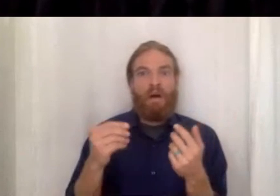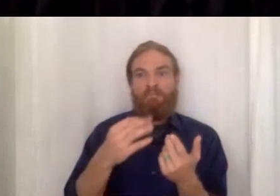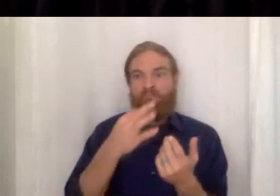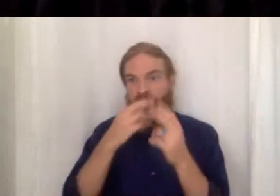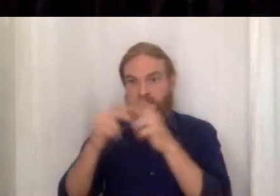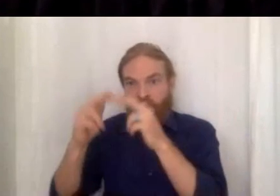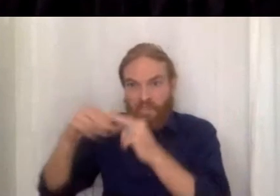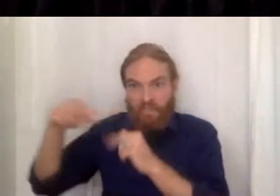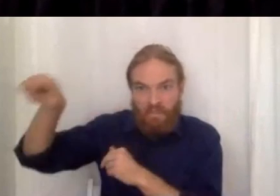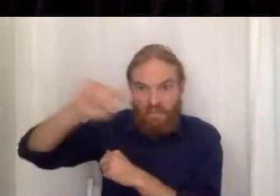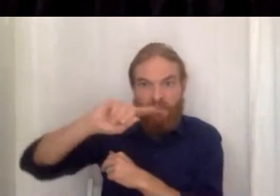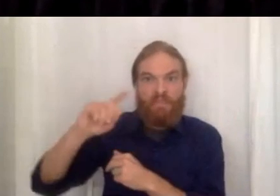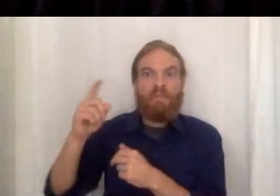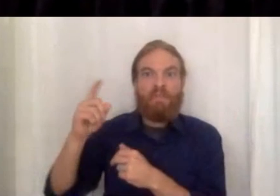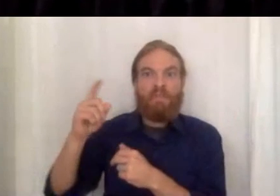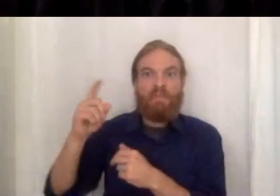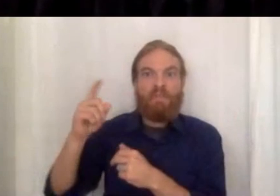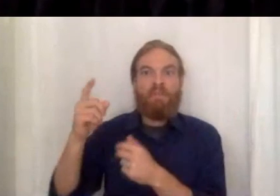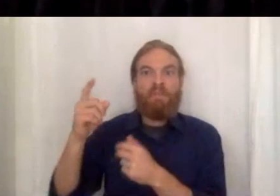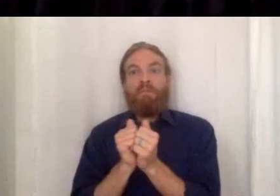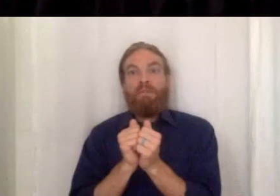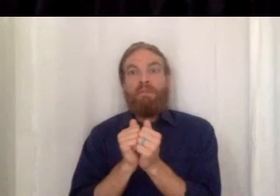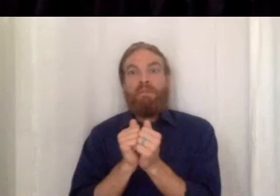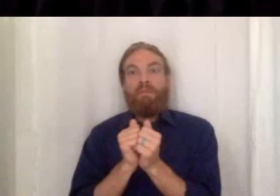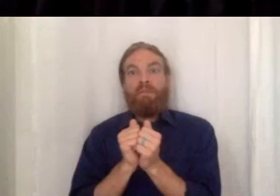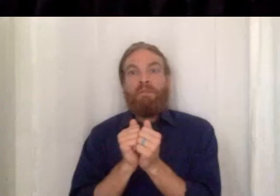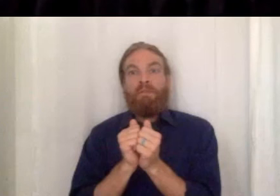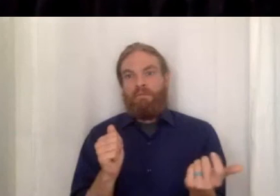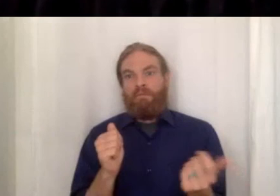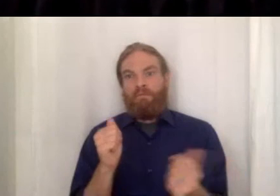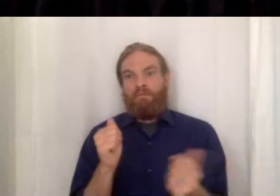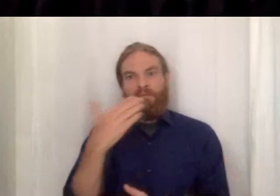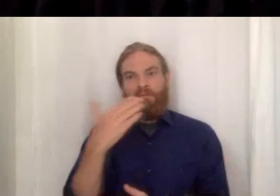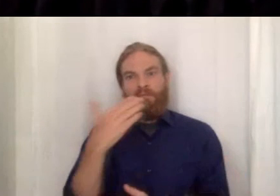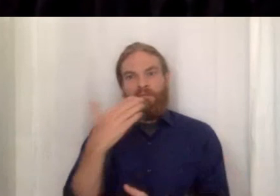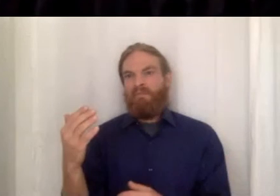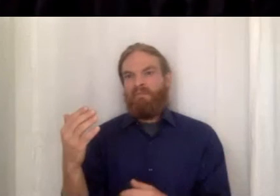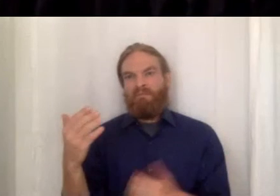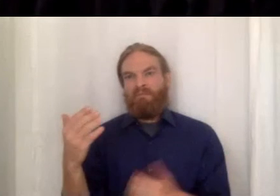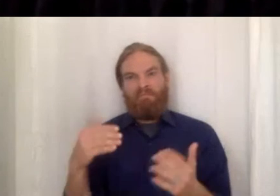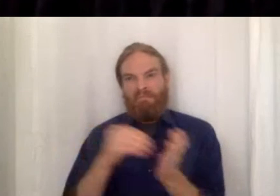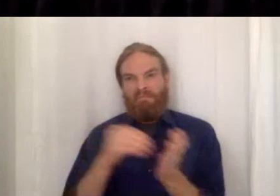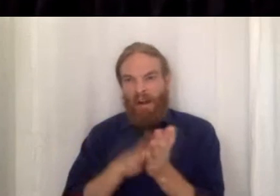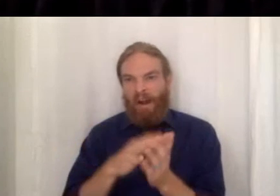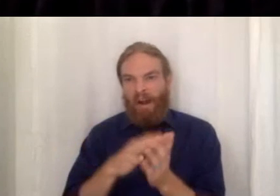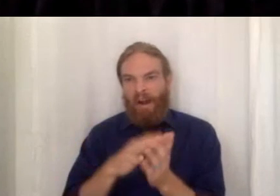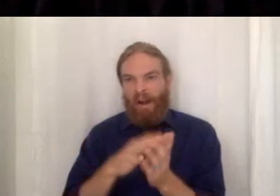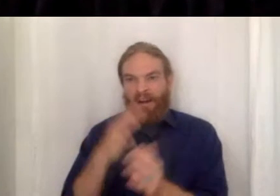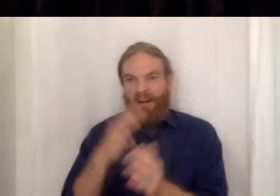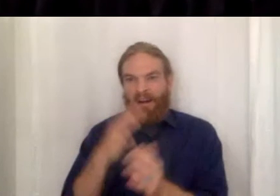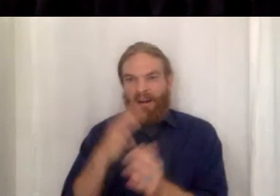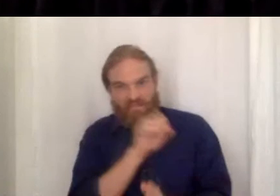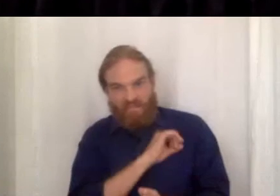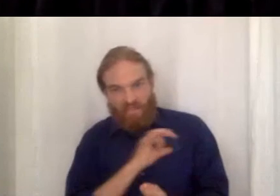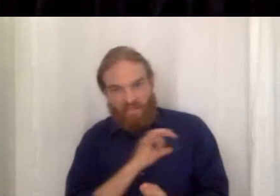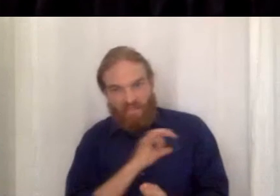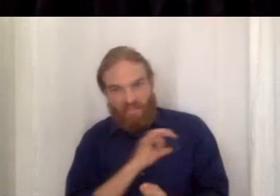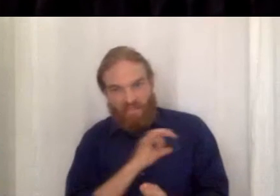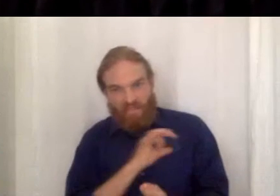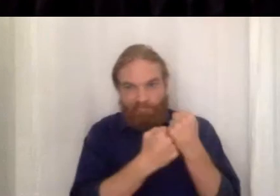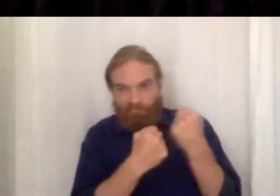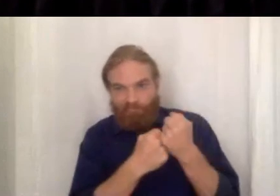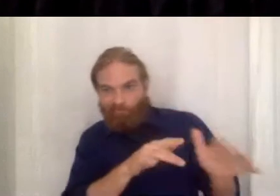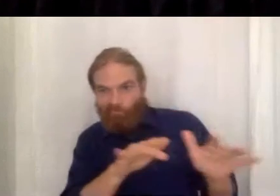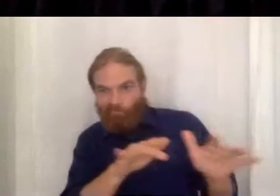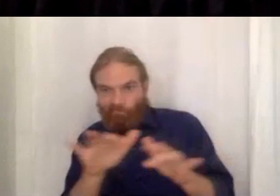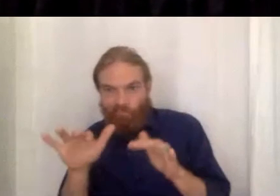record of successful staff development and mentorship, along with innovative program design, development, and implementation. And we are just